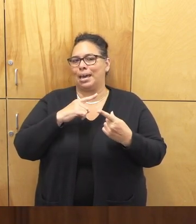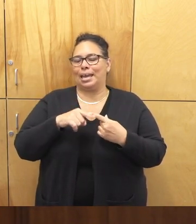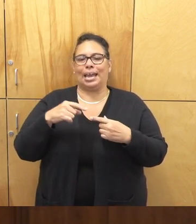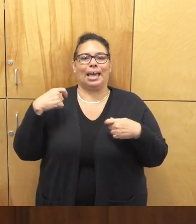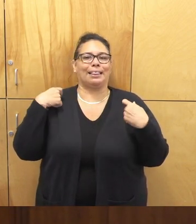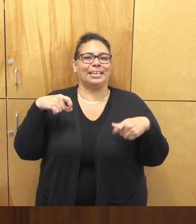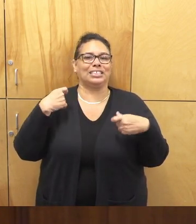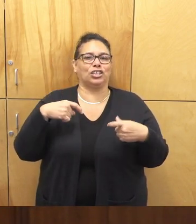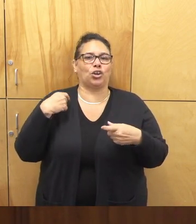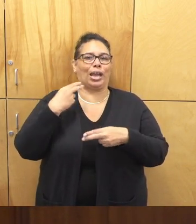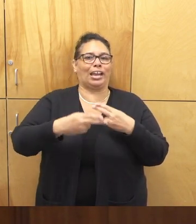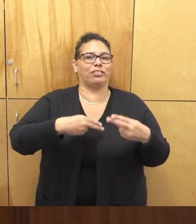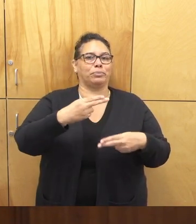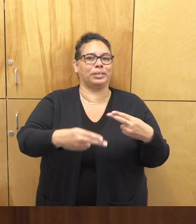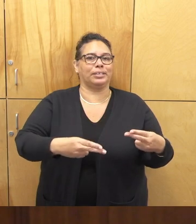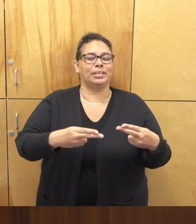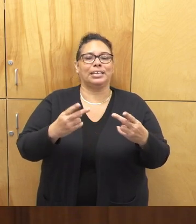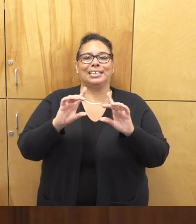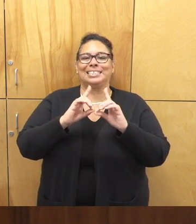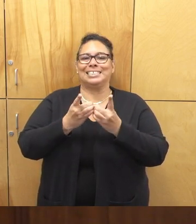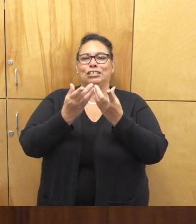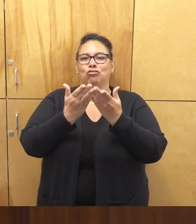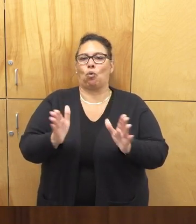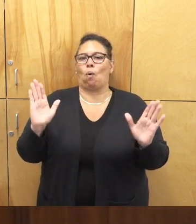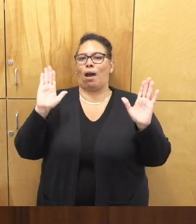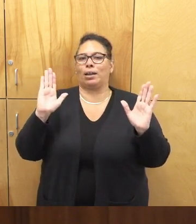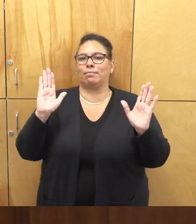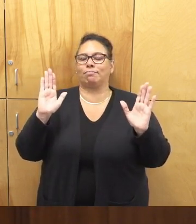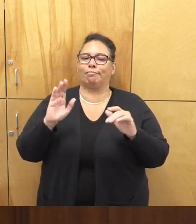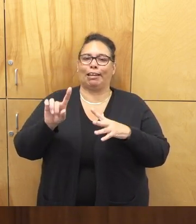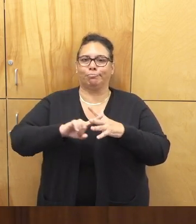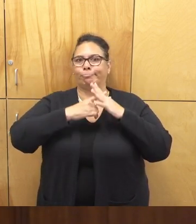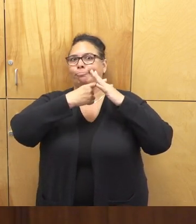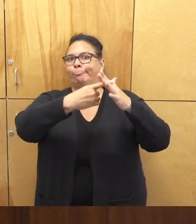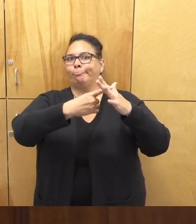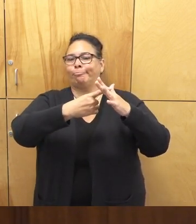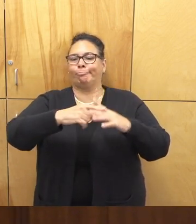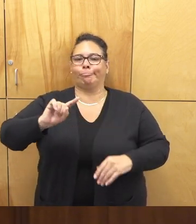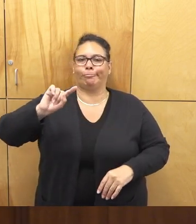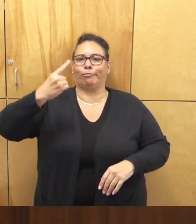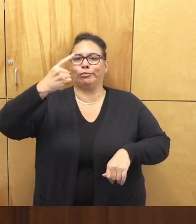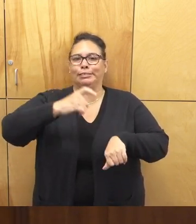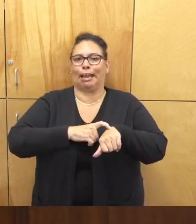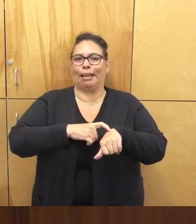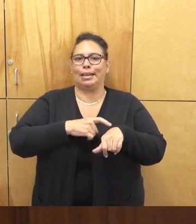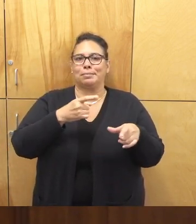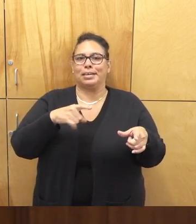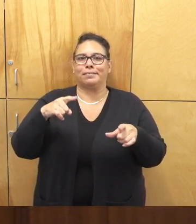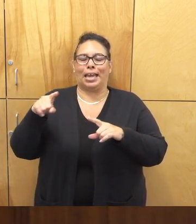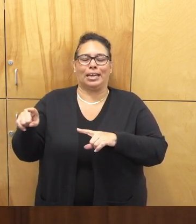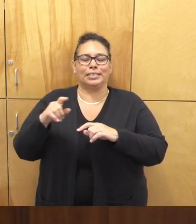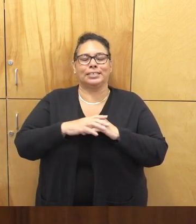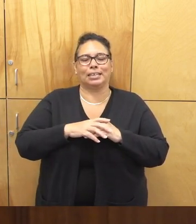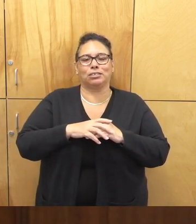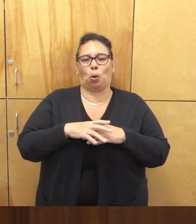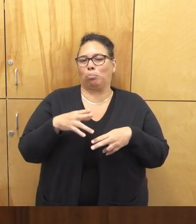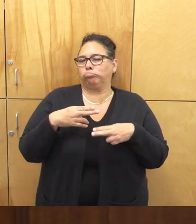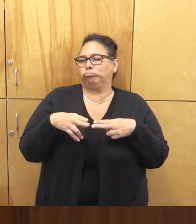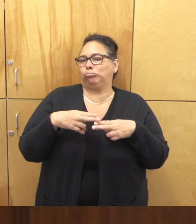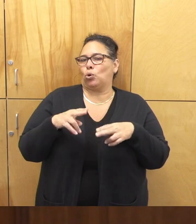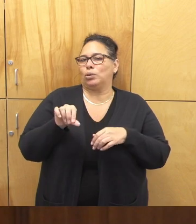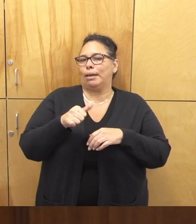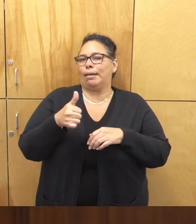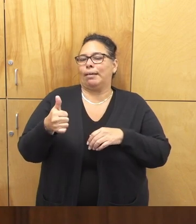Heritage Celebration at Cabrillo, district-wide celebration, inaugural event. I'll be short to allow superintendent